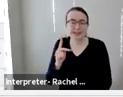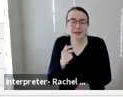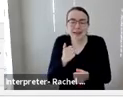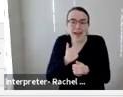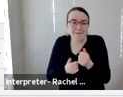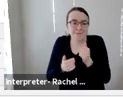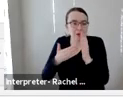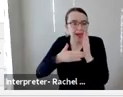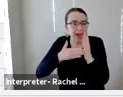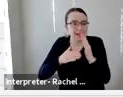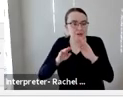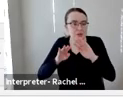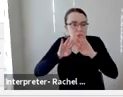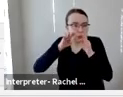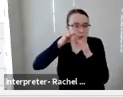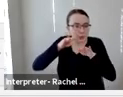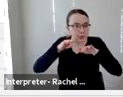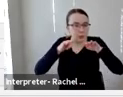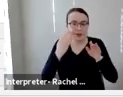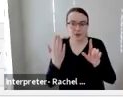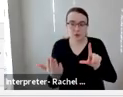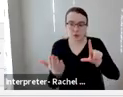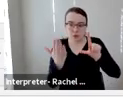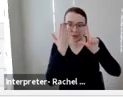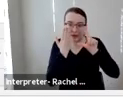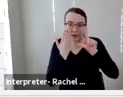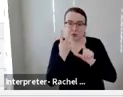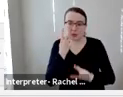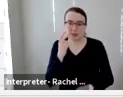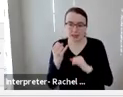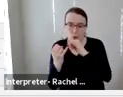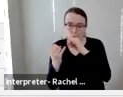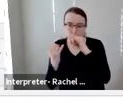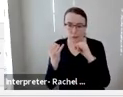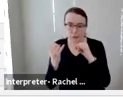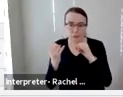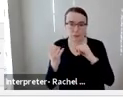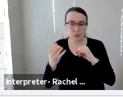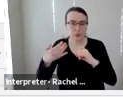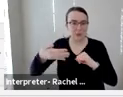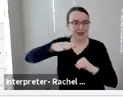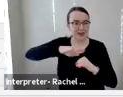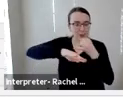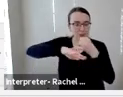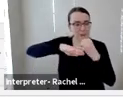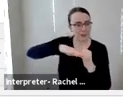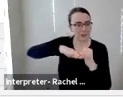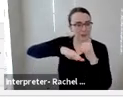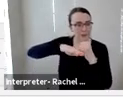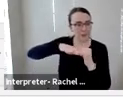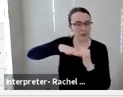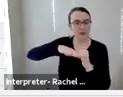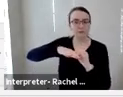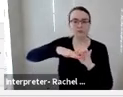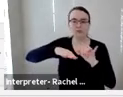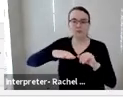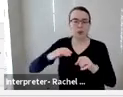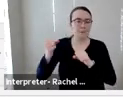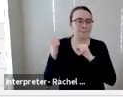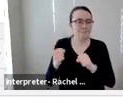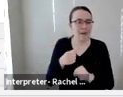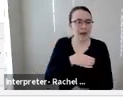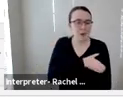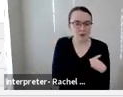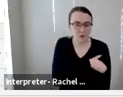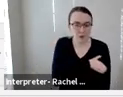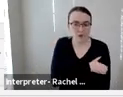edge. If I zoom in here, that highlight right here is so much more powerful when I